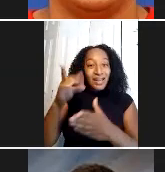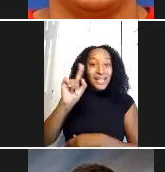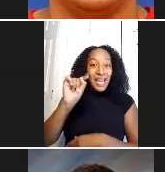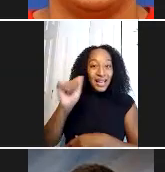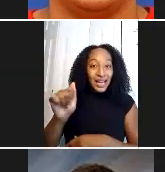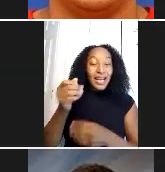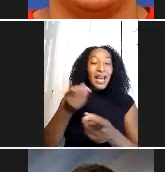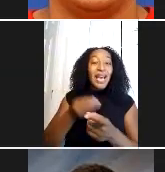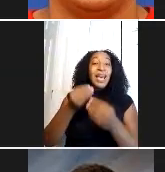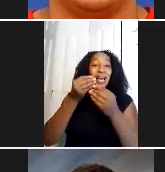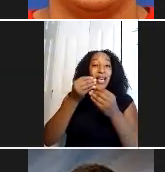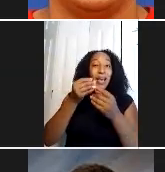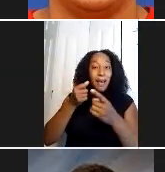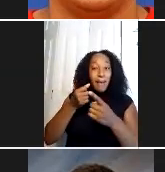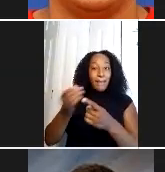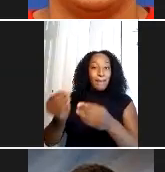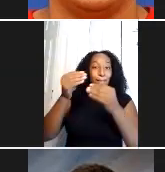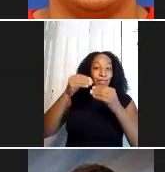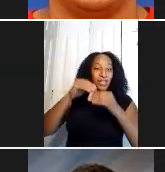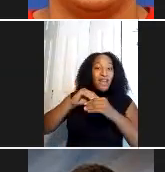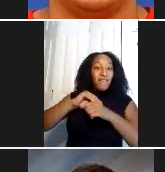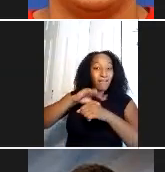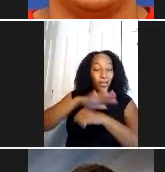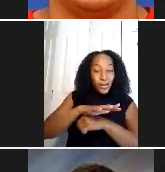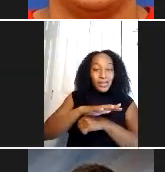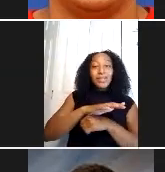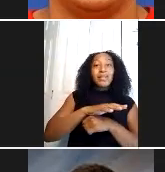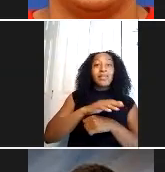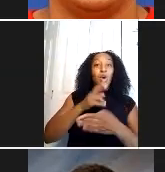right? Because if you do a flawed experiment,